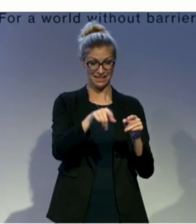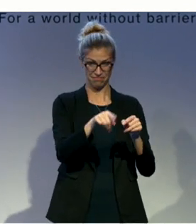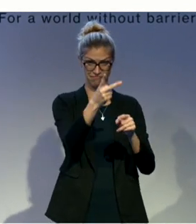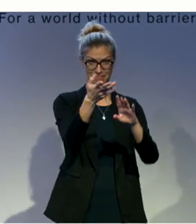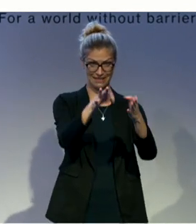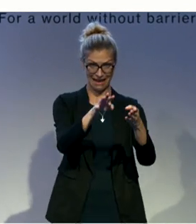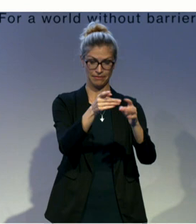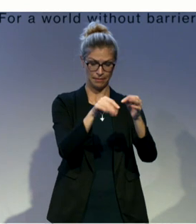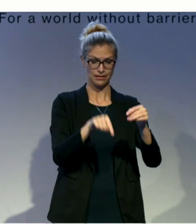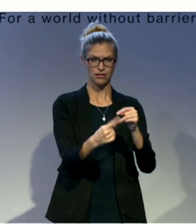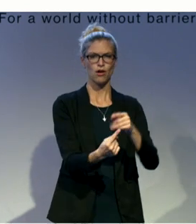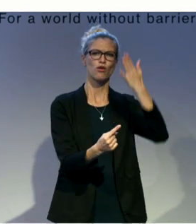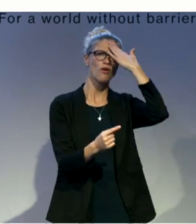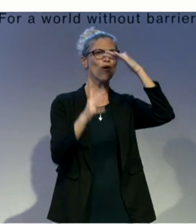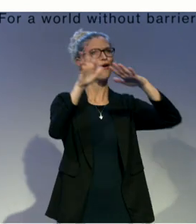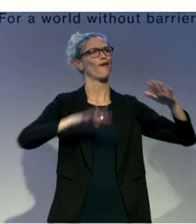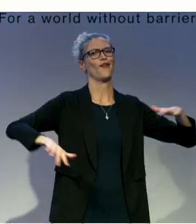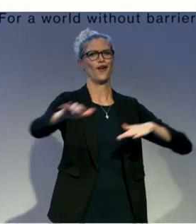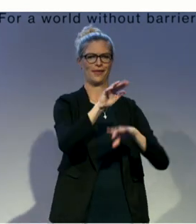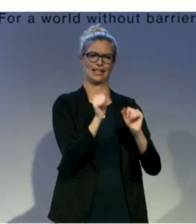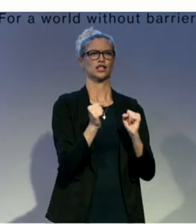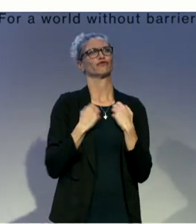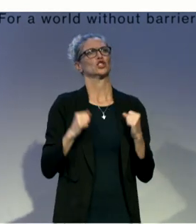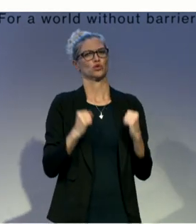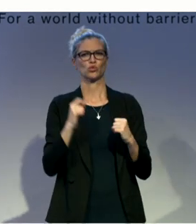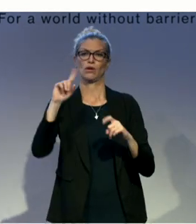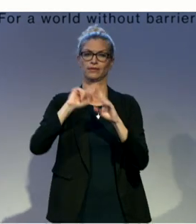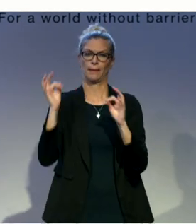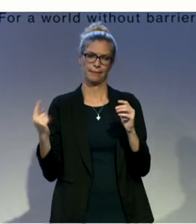and independence life at the same time for them.